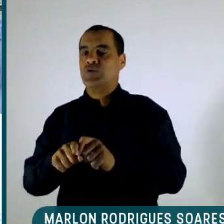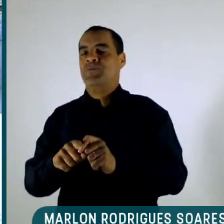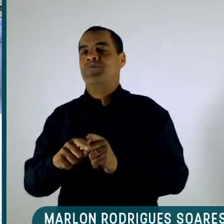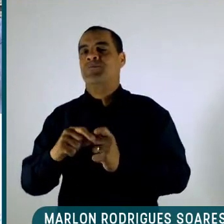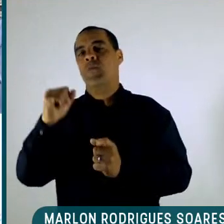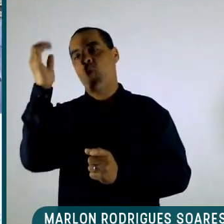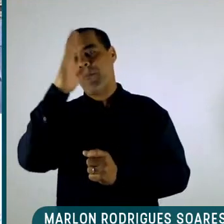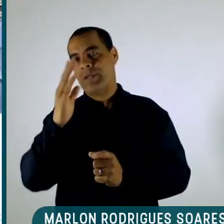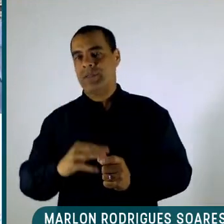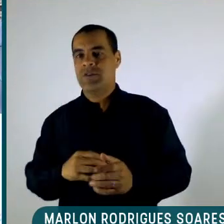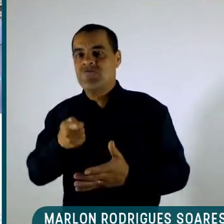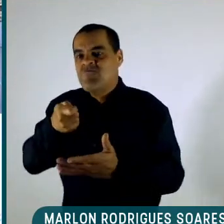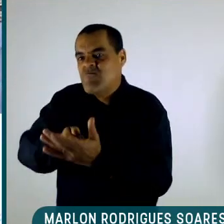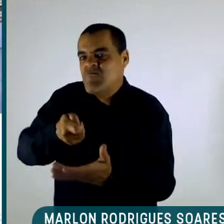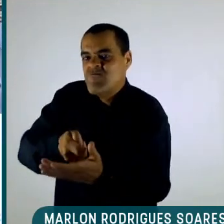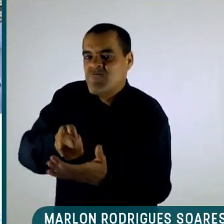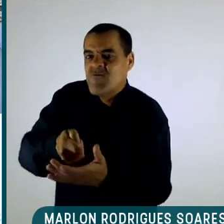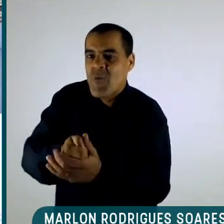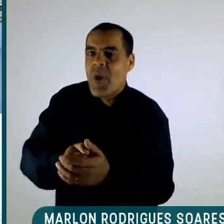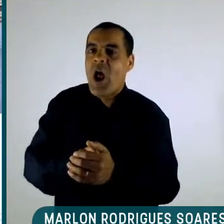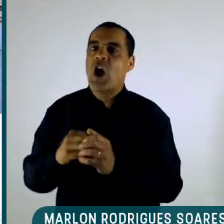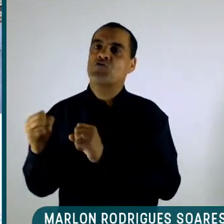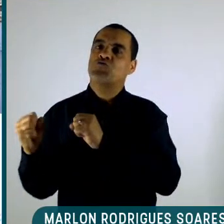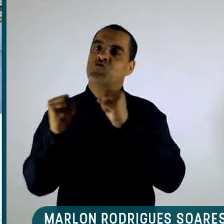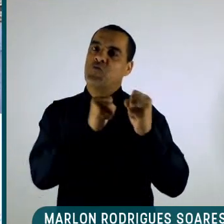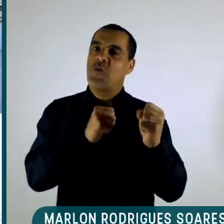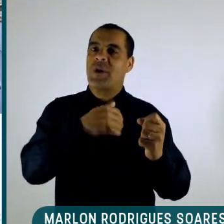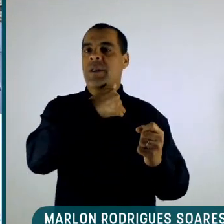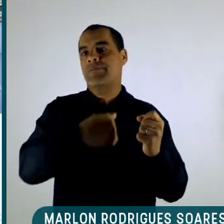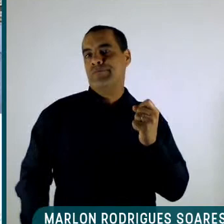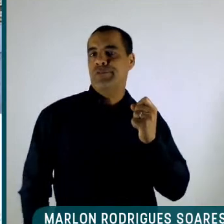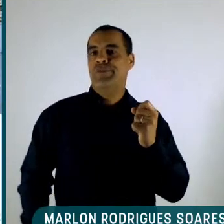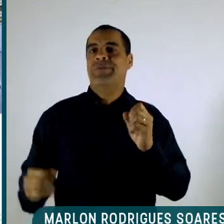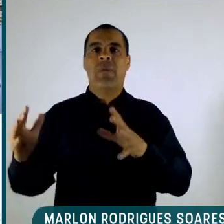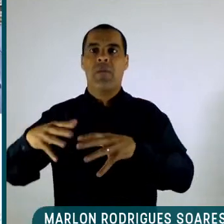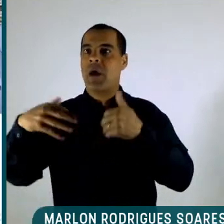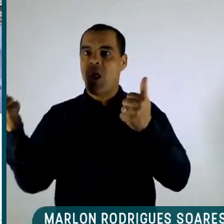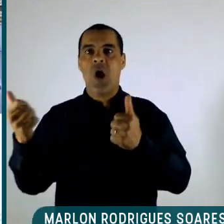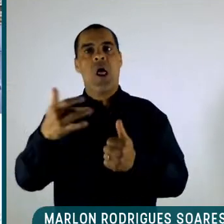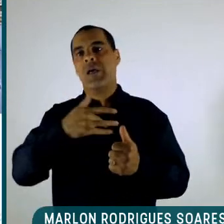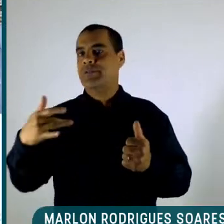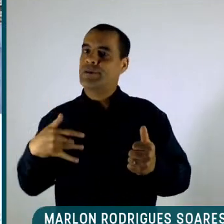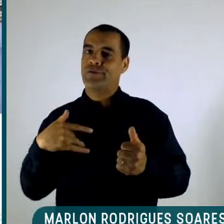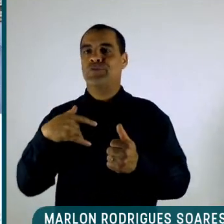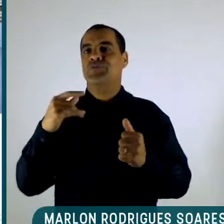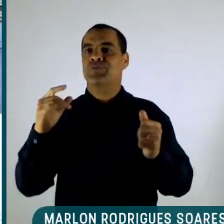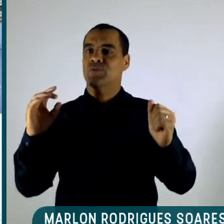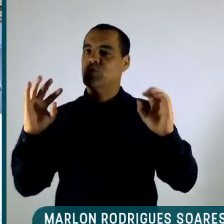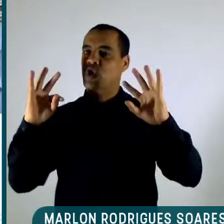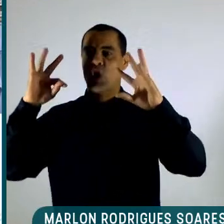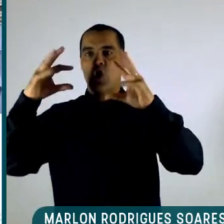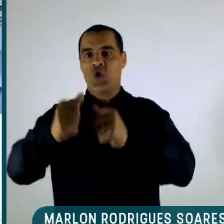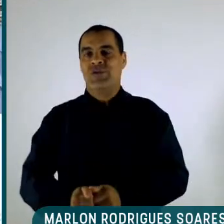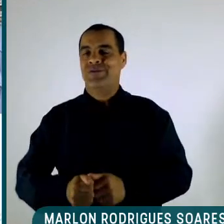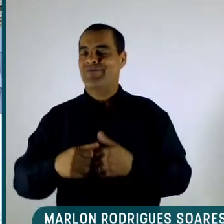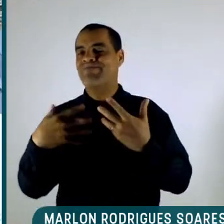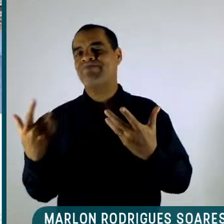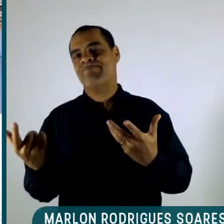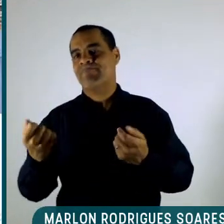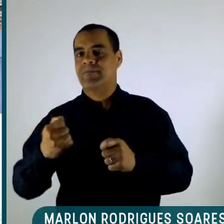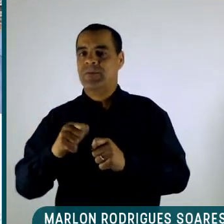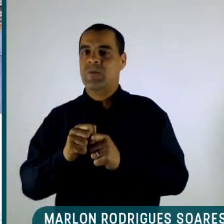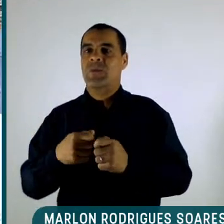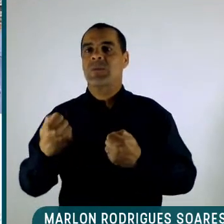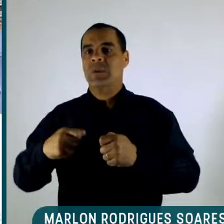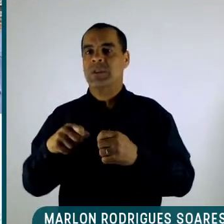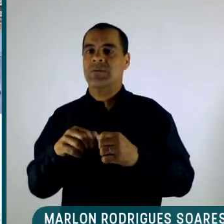Alphavela. We need to understand that everyone has to do their part. That's how it works. That is how it should